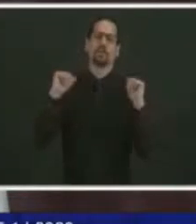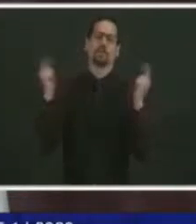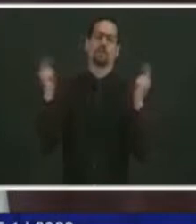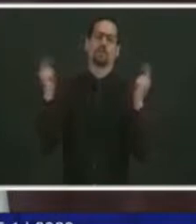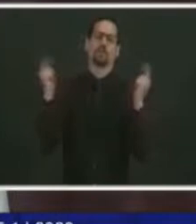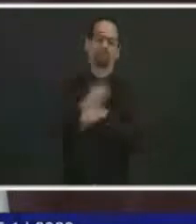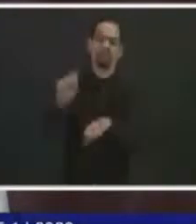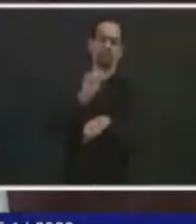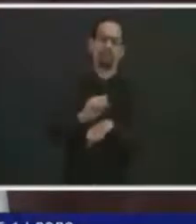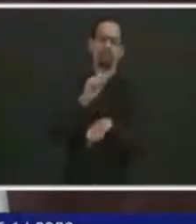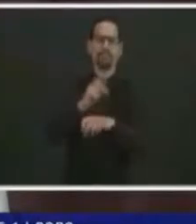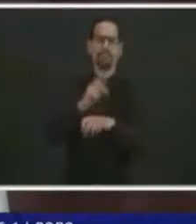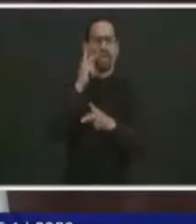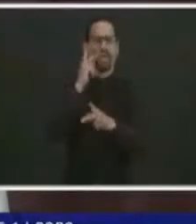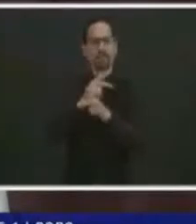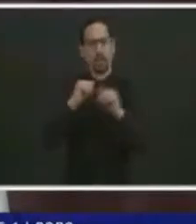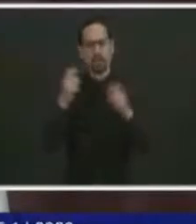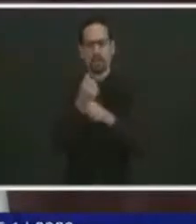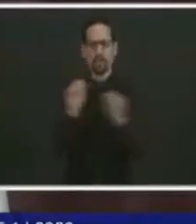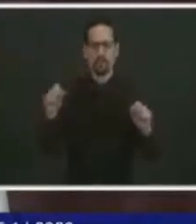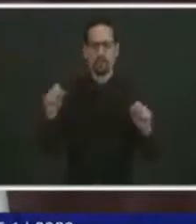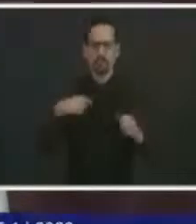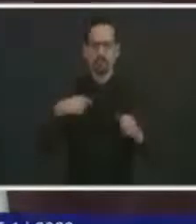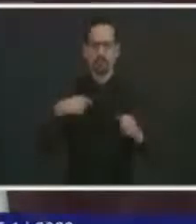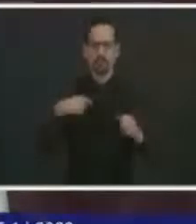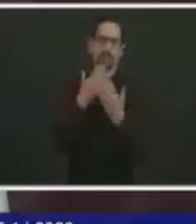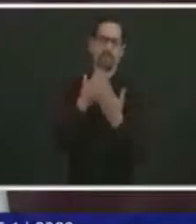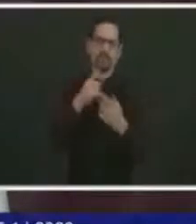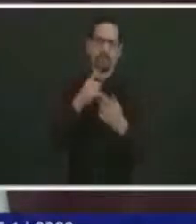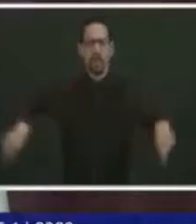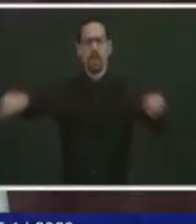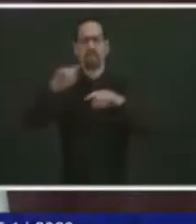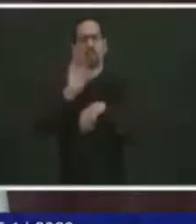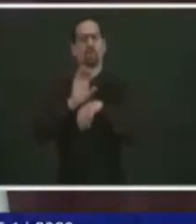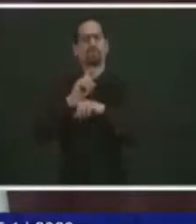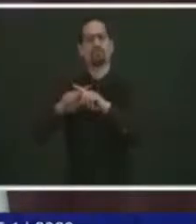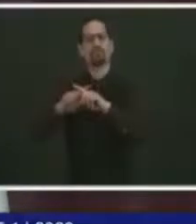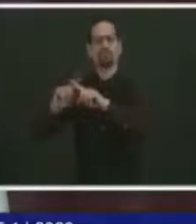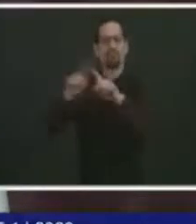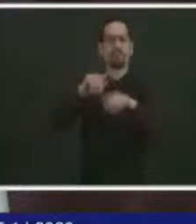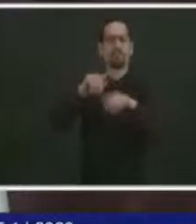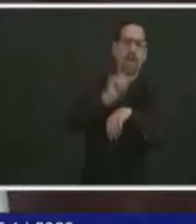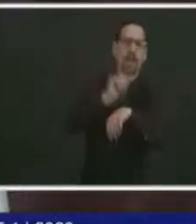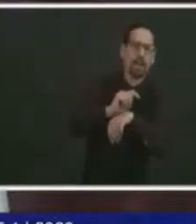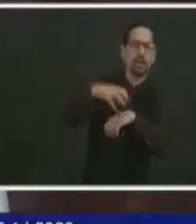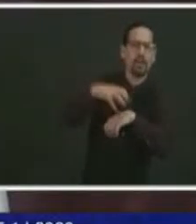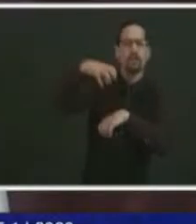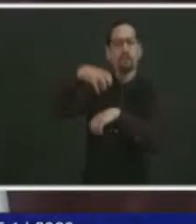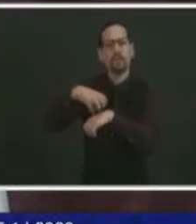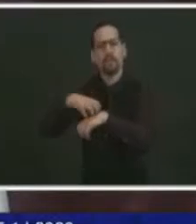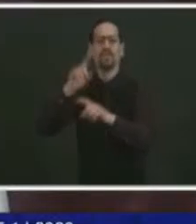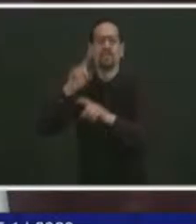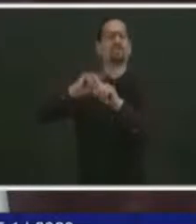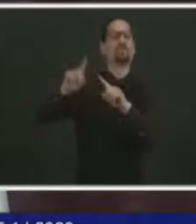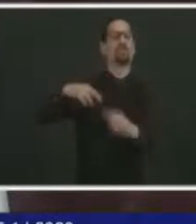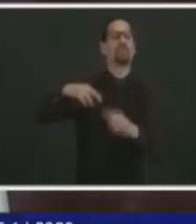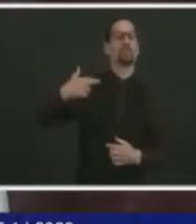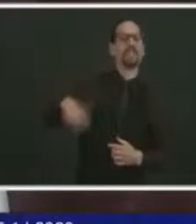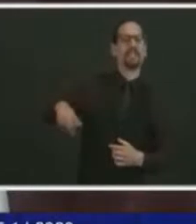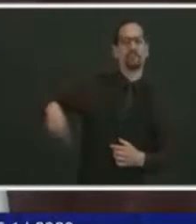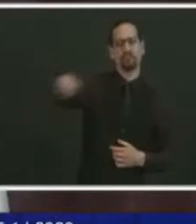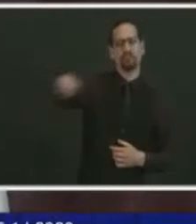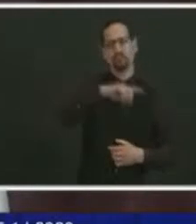And I heard that across the board. I want to say thank you. I will say this.